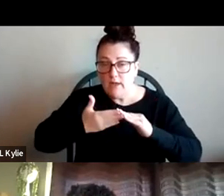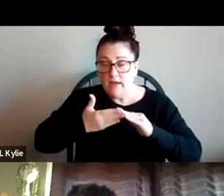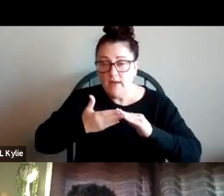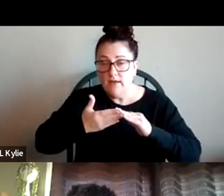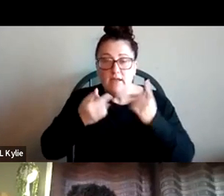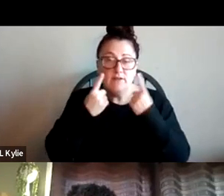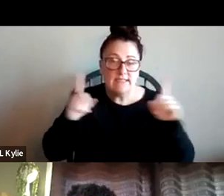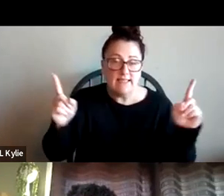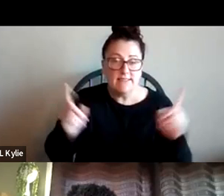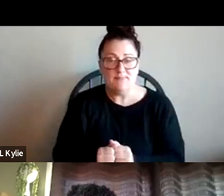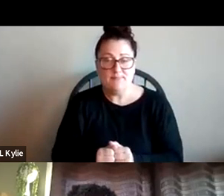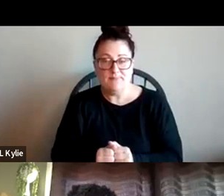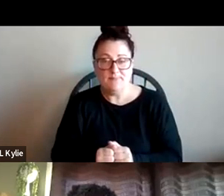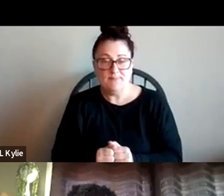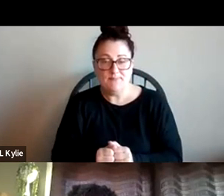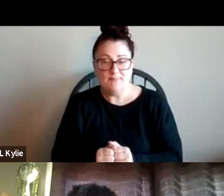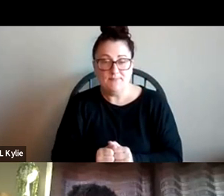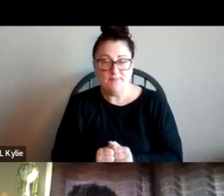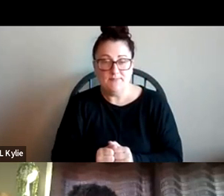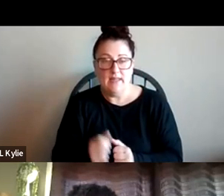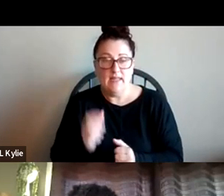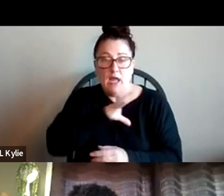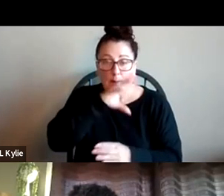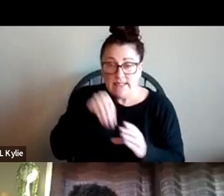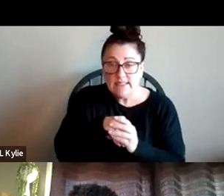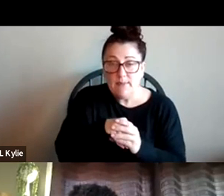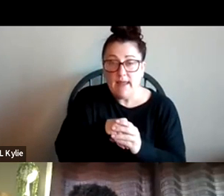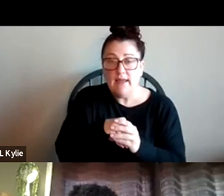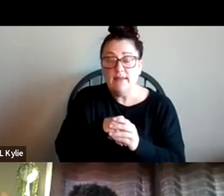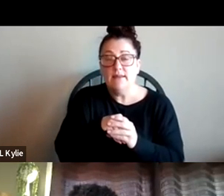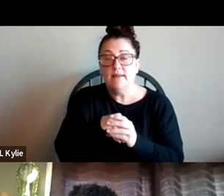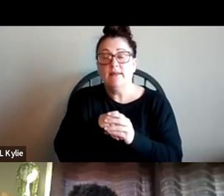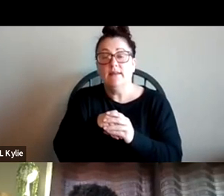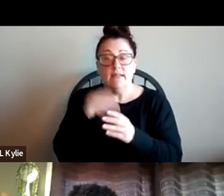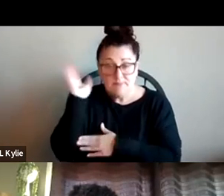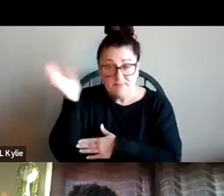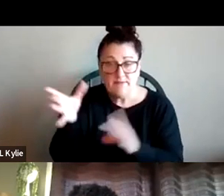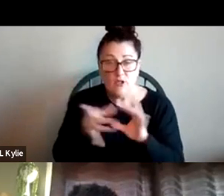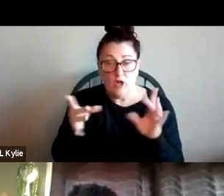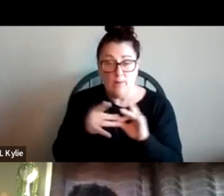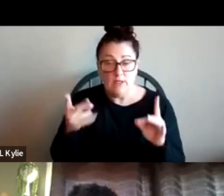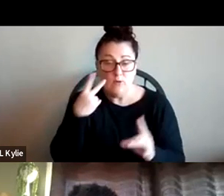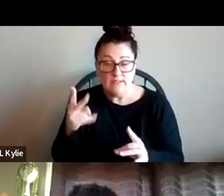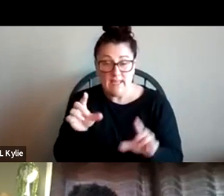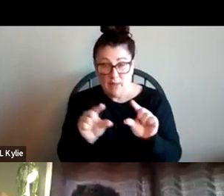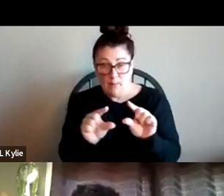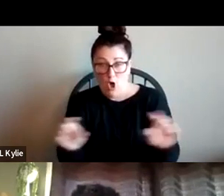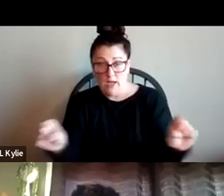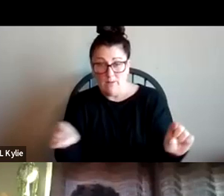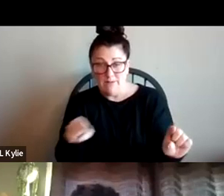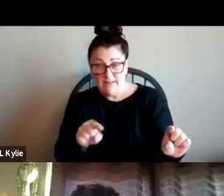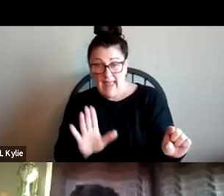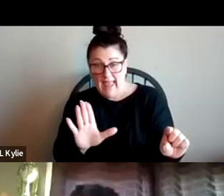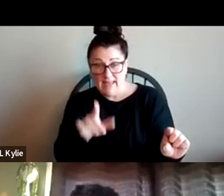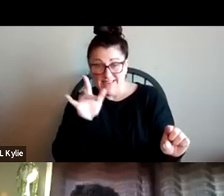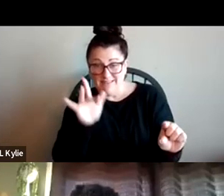be successful? To participate, please use the raised hand feature and we will